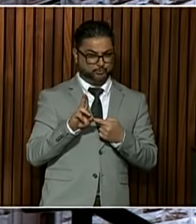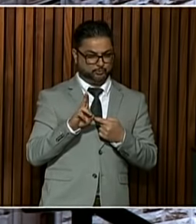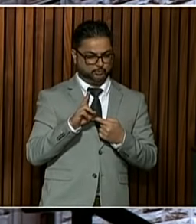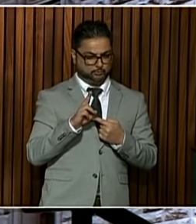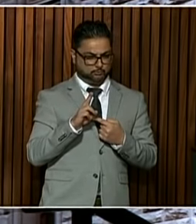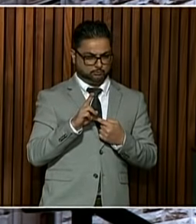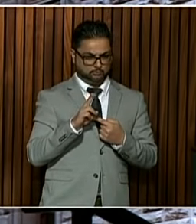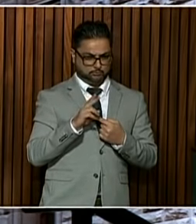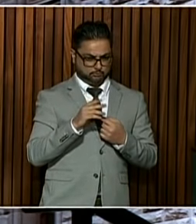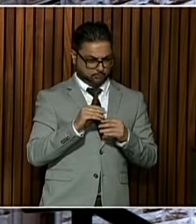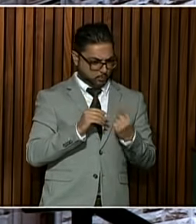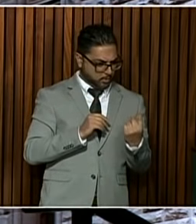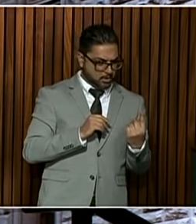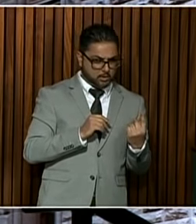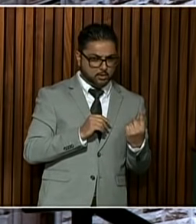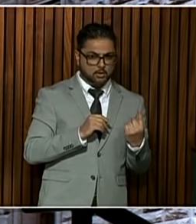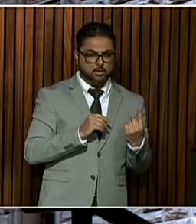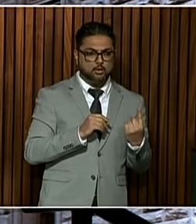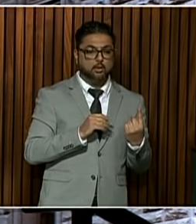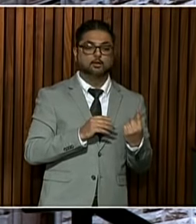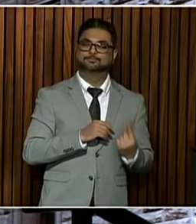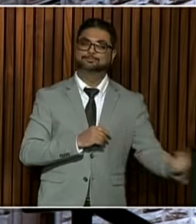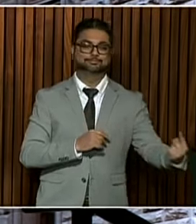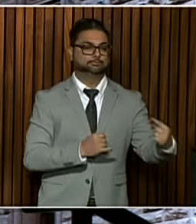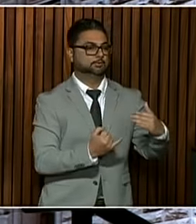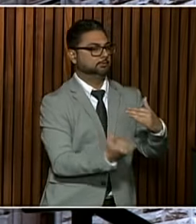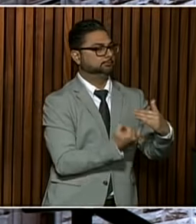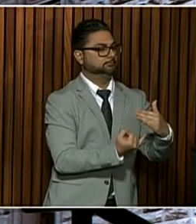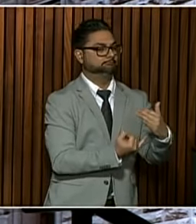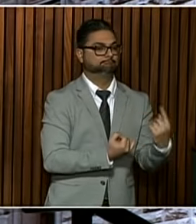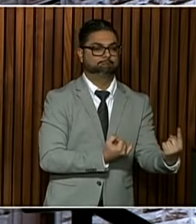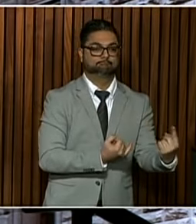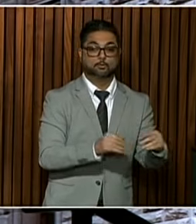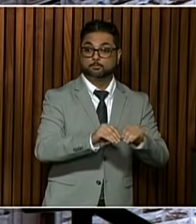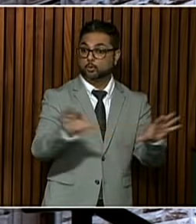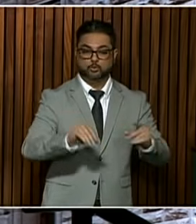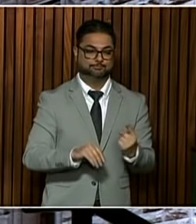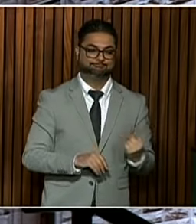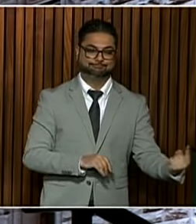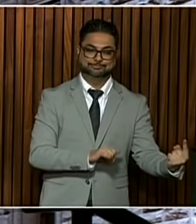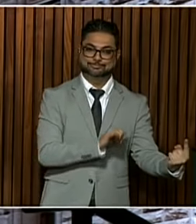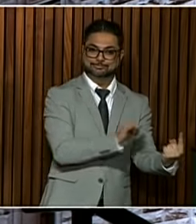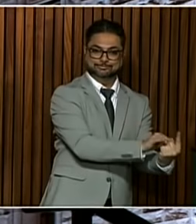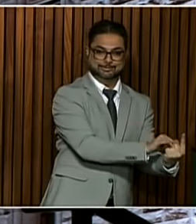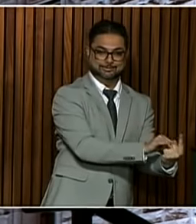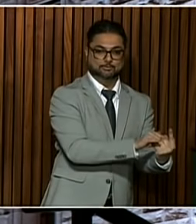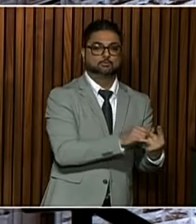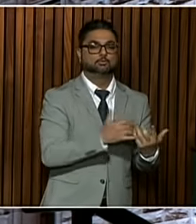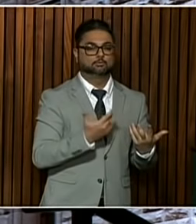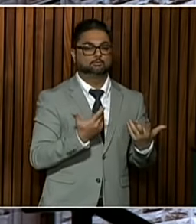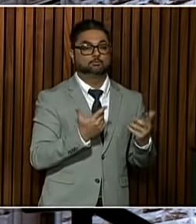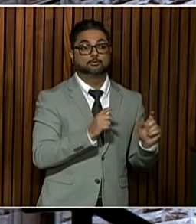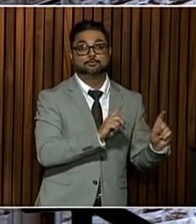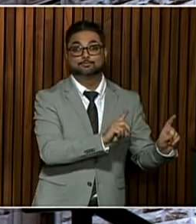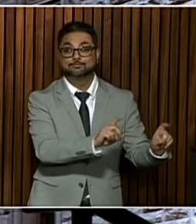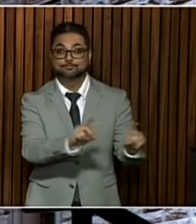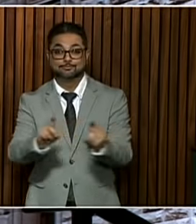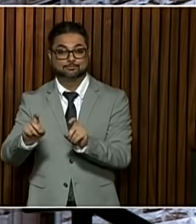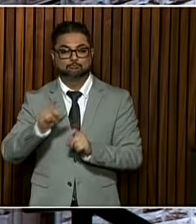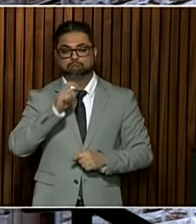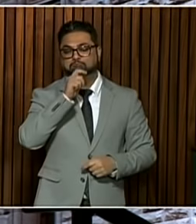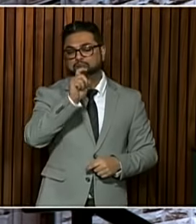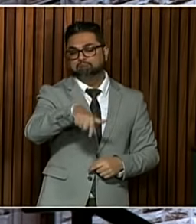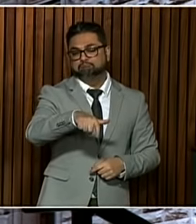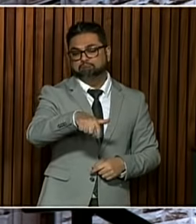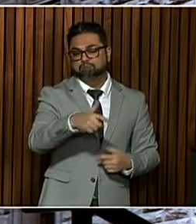province has lots of it circulating. There is not much need to go any further than that, because you'd already undertaken your steps previously